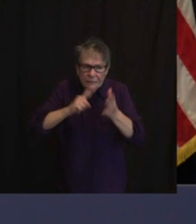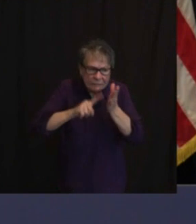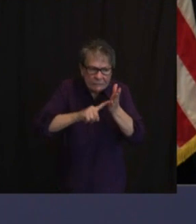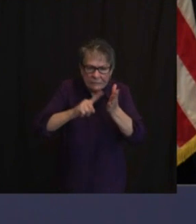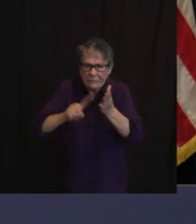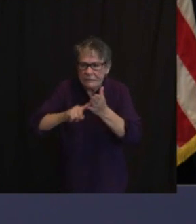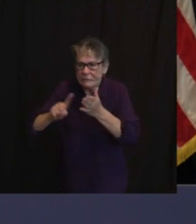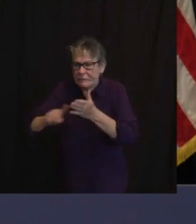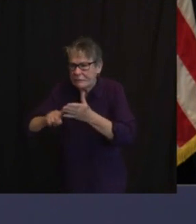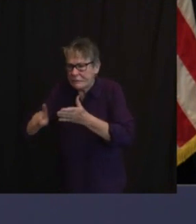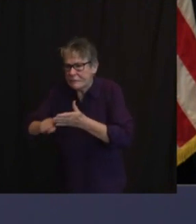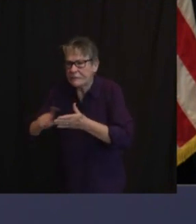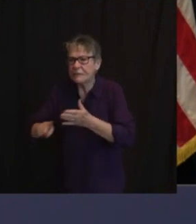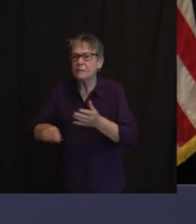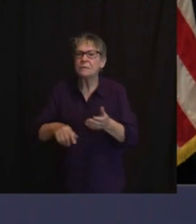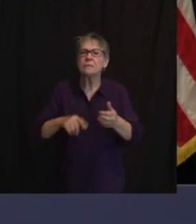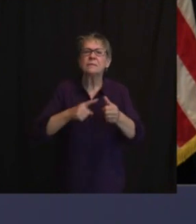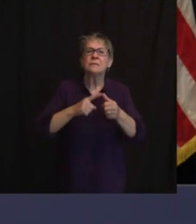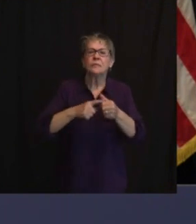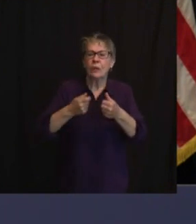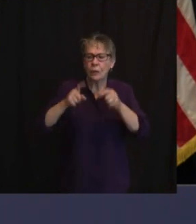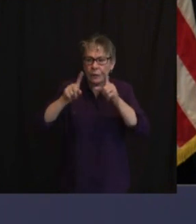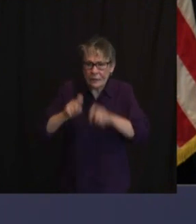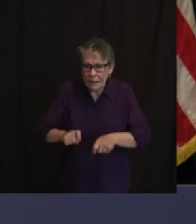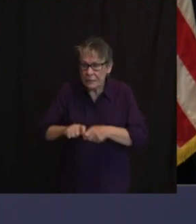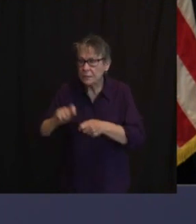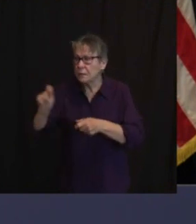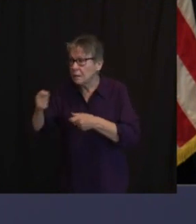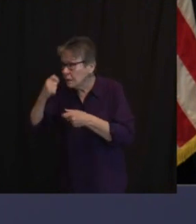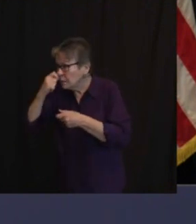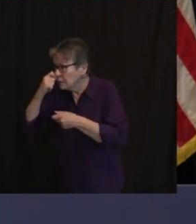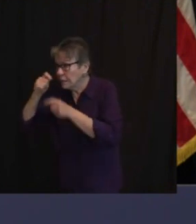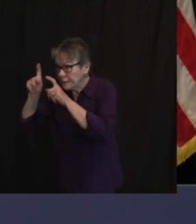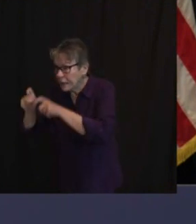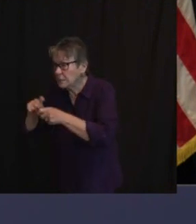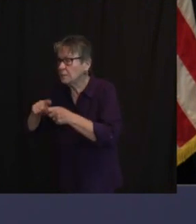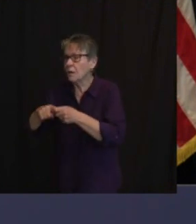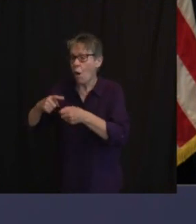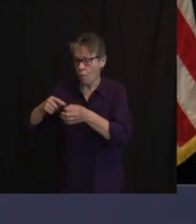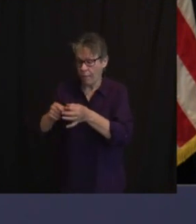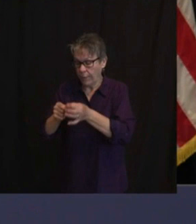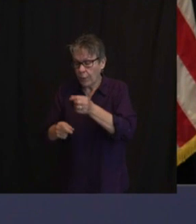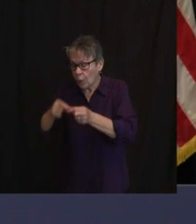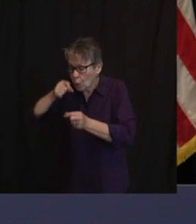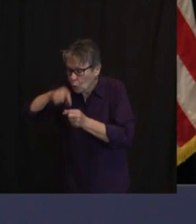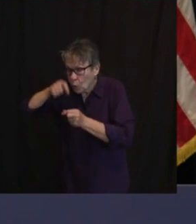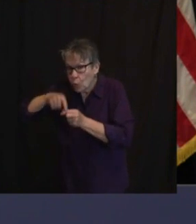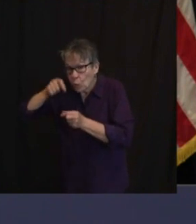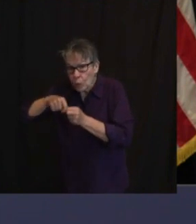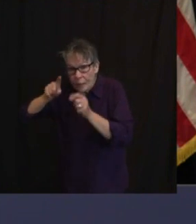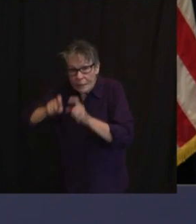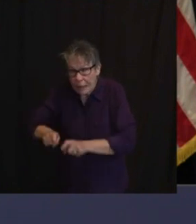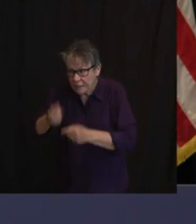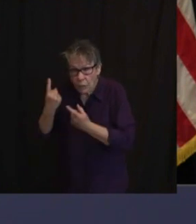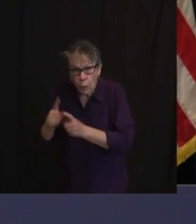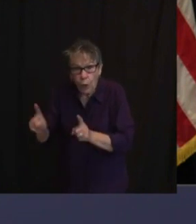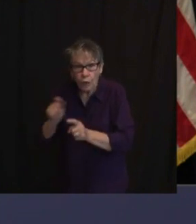sure that if we do, we'll have that as part of our testing news. Judy's talked about the seasonal